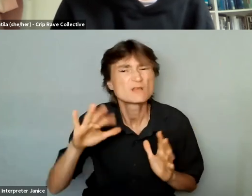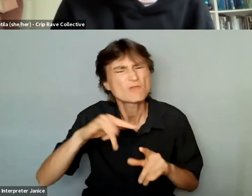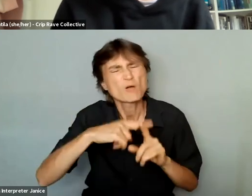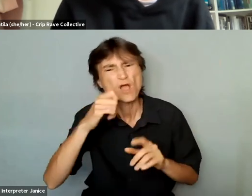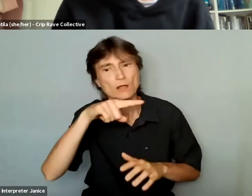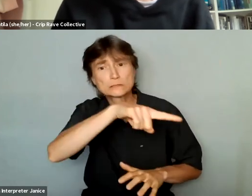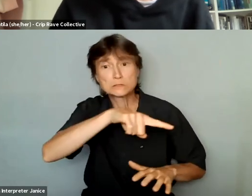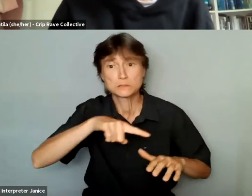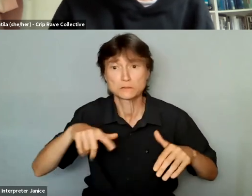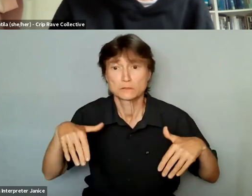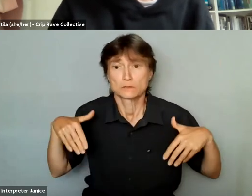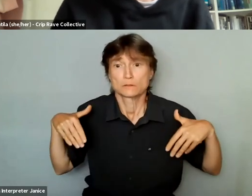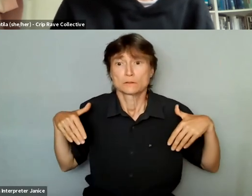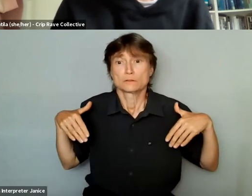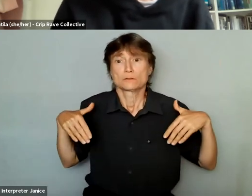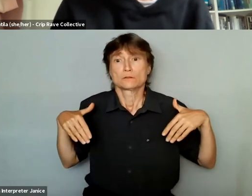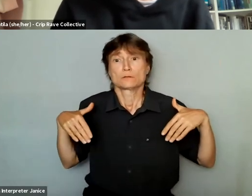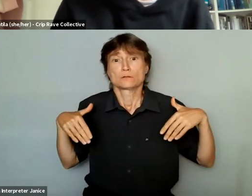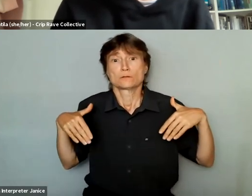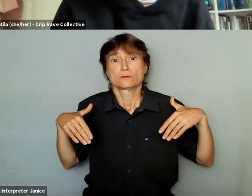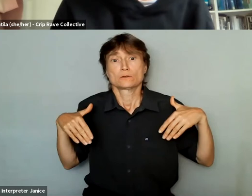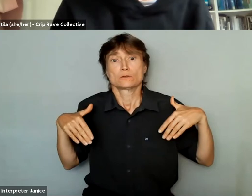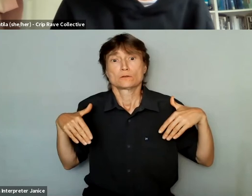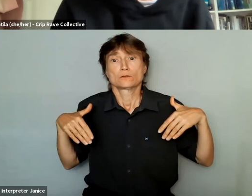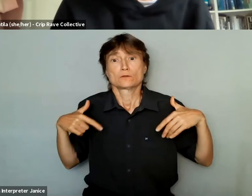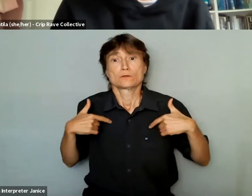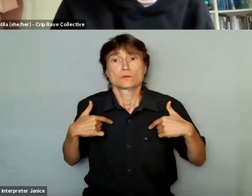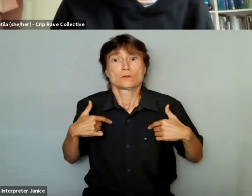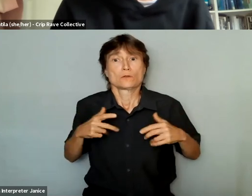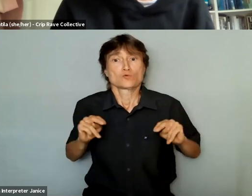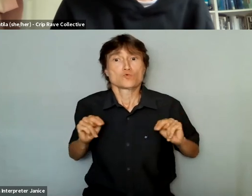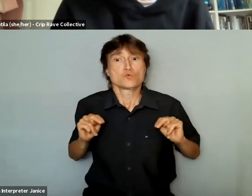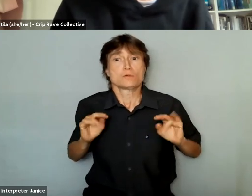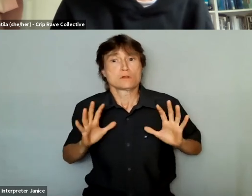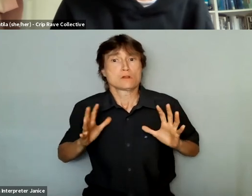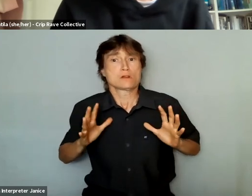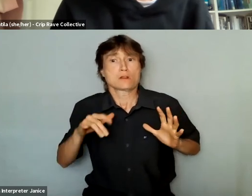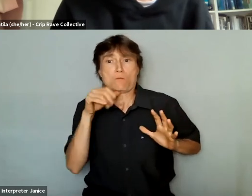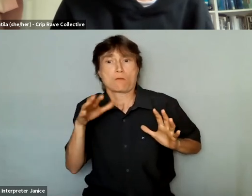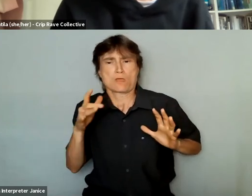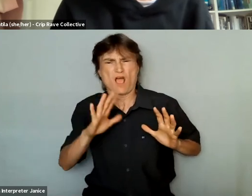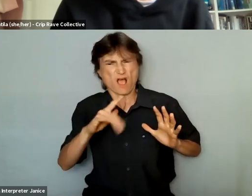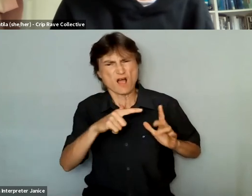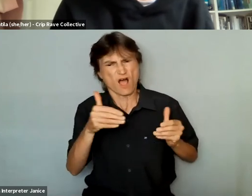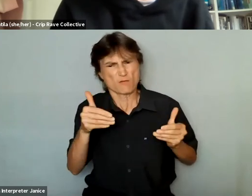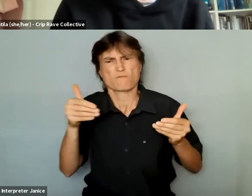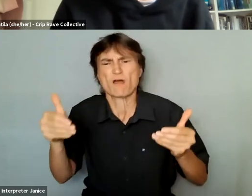we could move forward, how people can move forward if they're concerned about that? So for example,